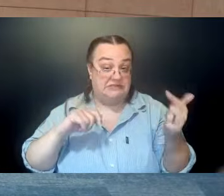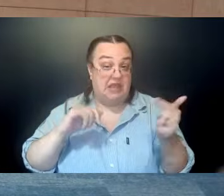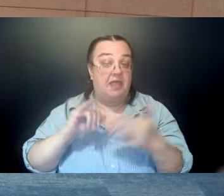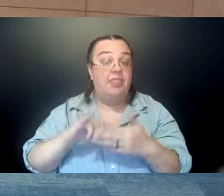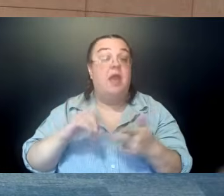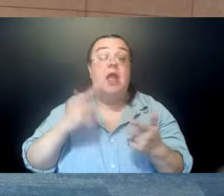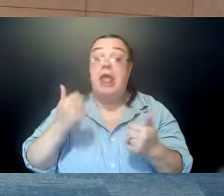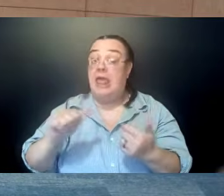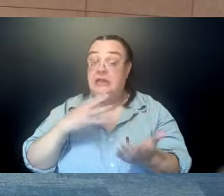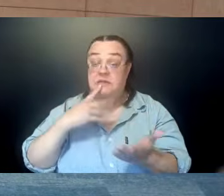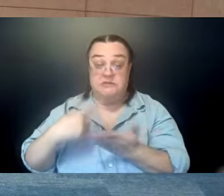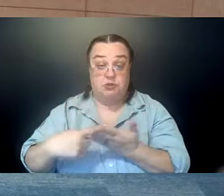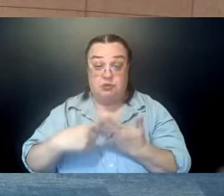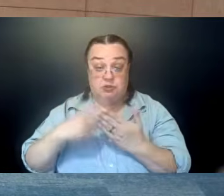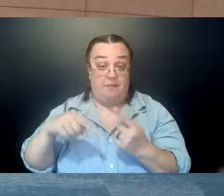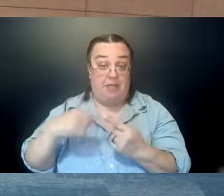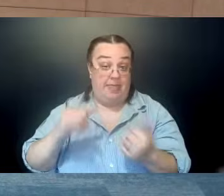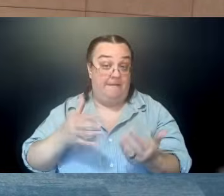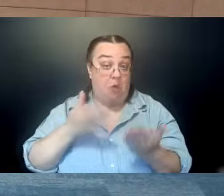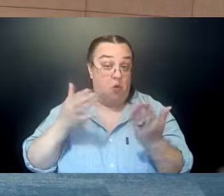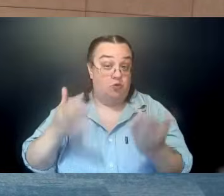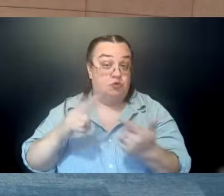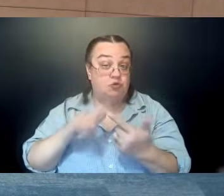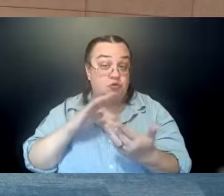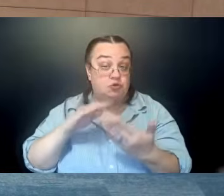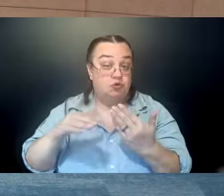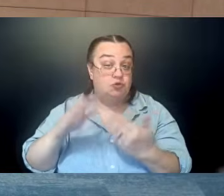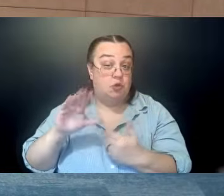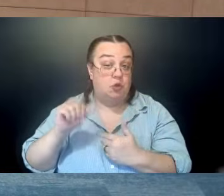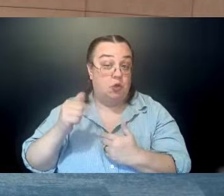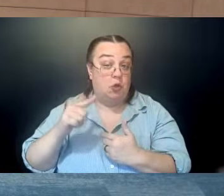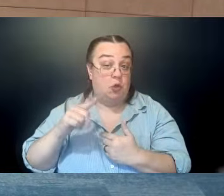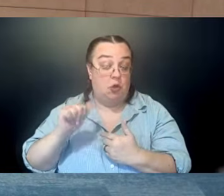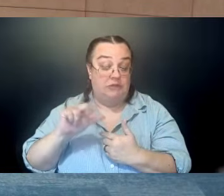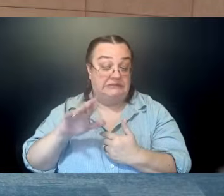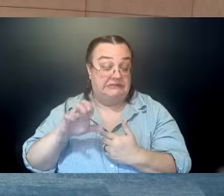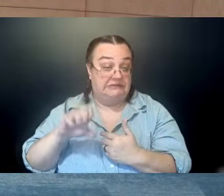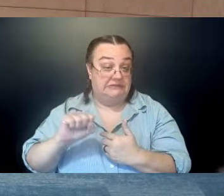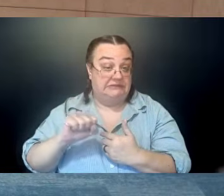there any discussion of the motion to excuse Councilmember Garces?